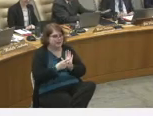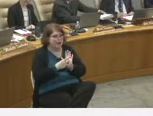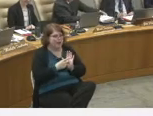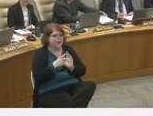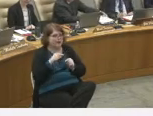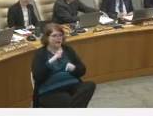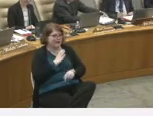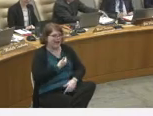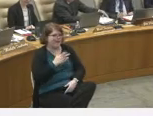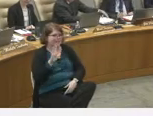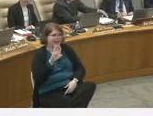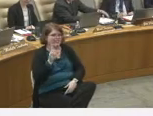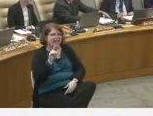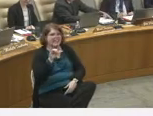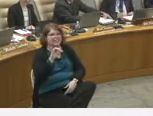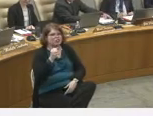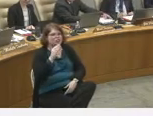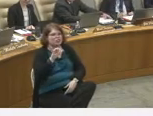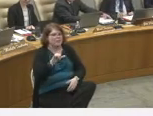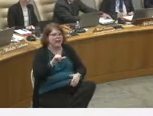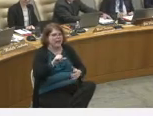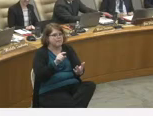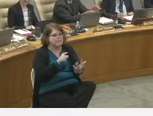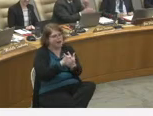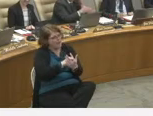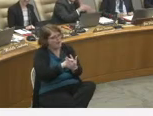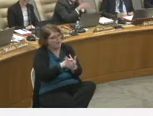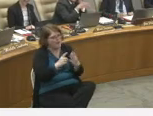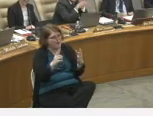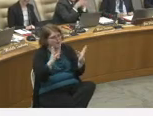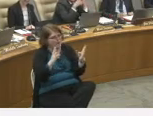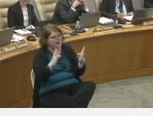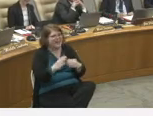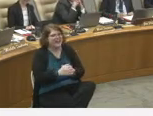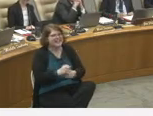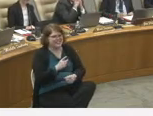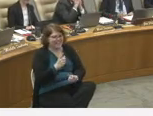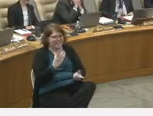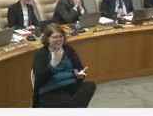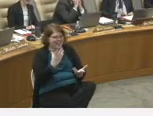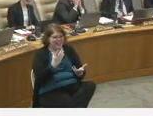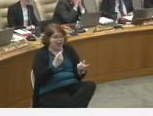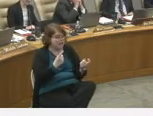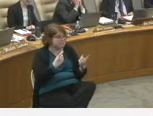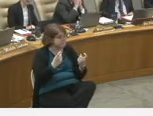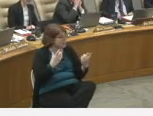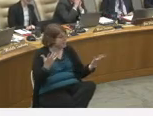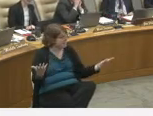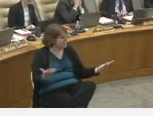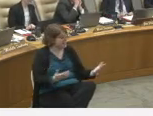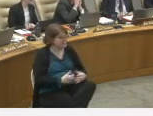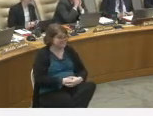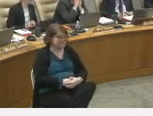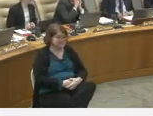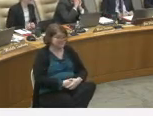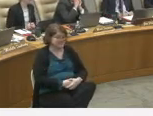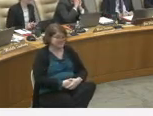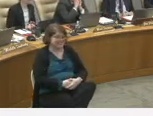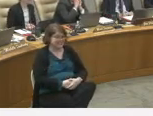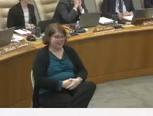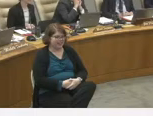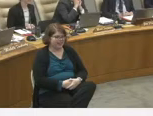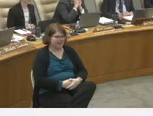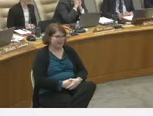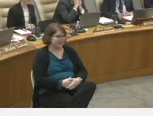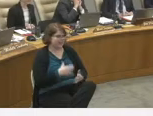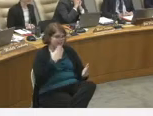um at our 5K and this is Jimmy kicking a goal so I thought it was a nice way to finish so I'll take questions um from anybody who has